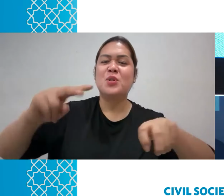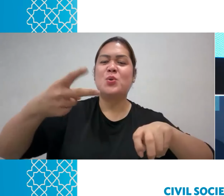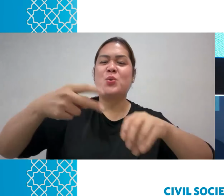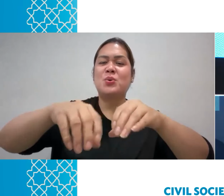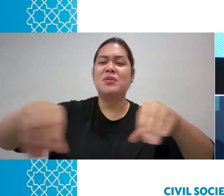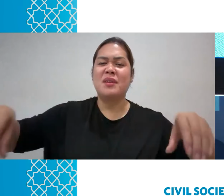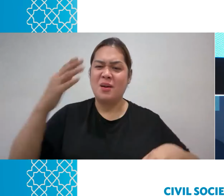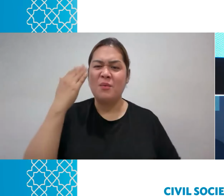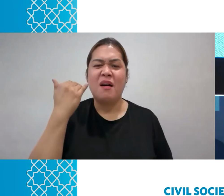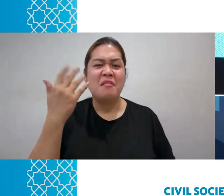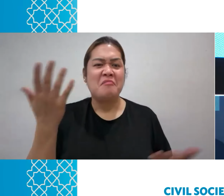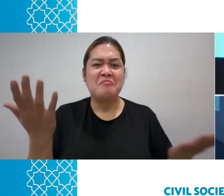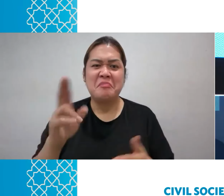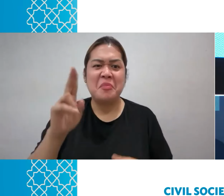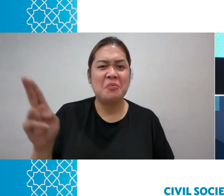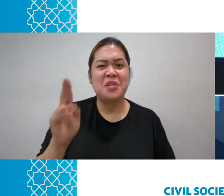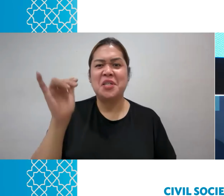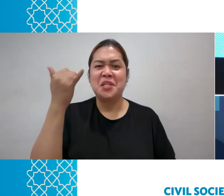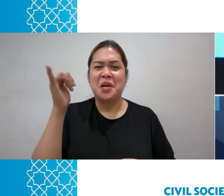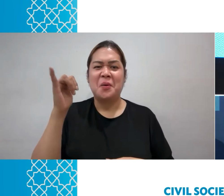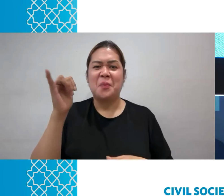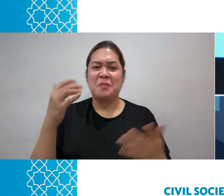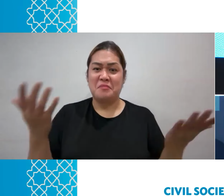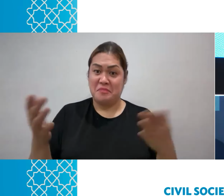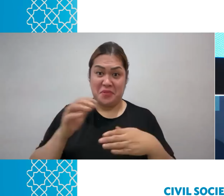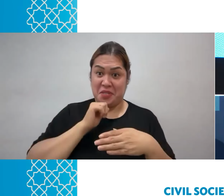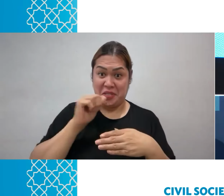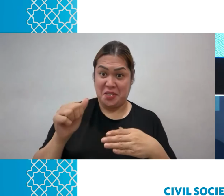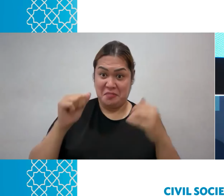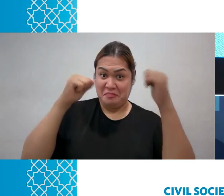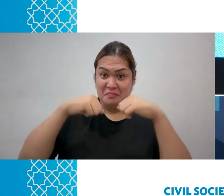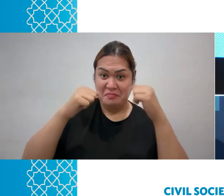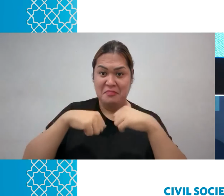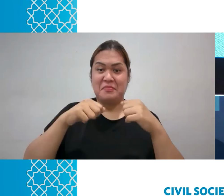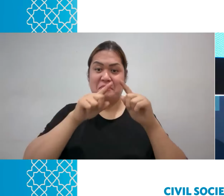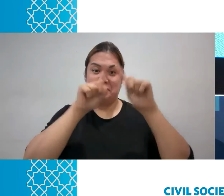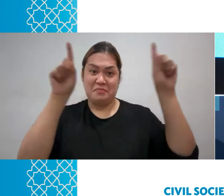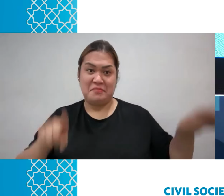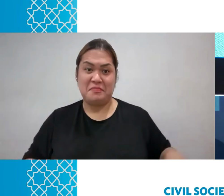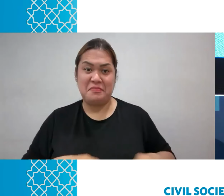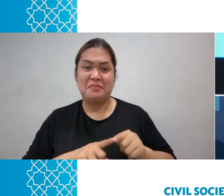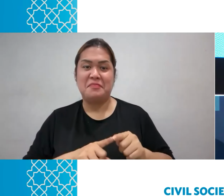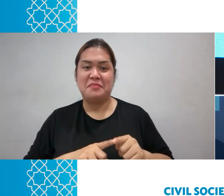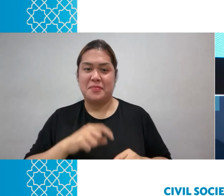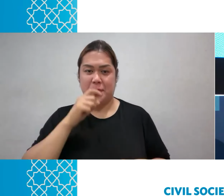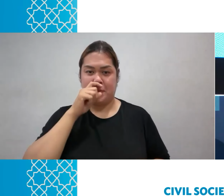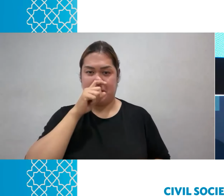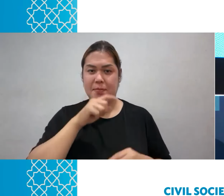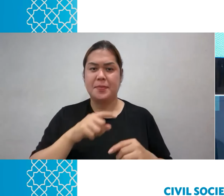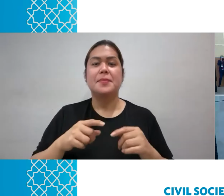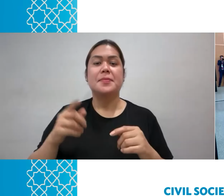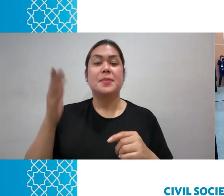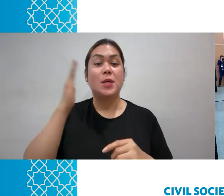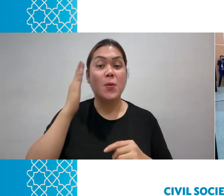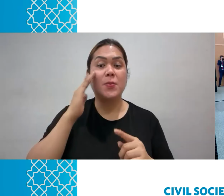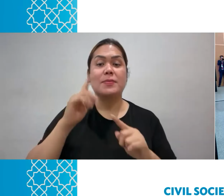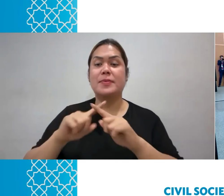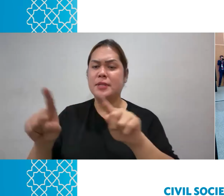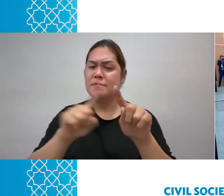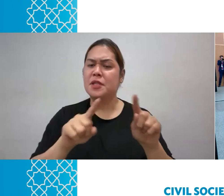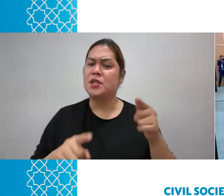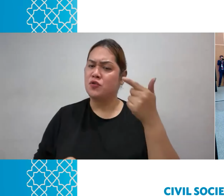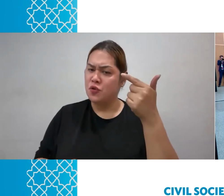completely, align with the statement. Or maybe there are some, differences with the green ones. So if you can,